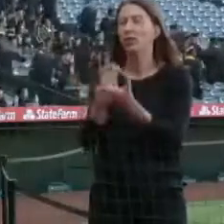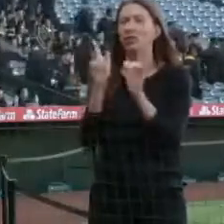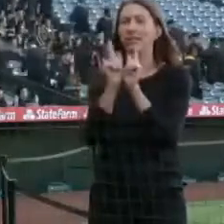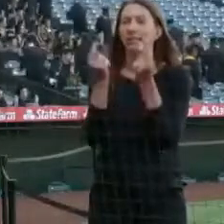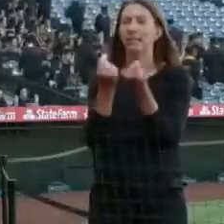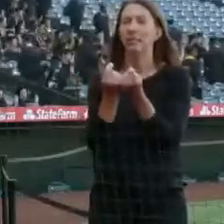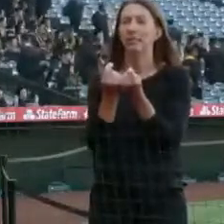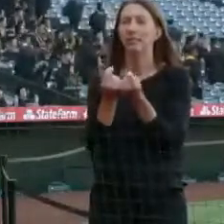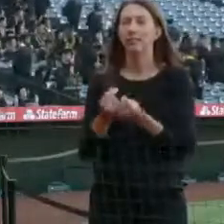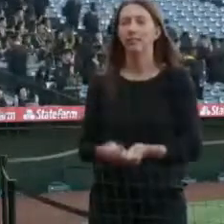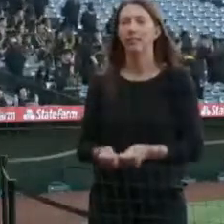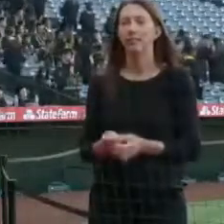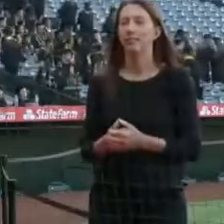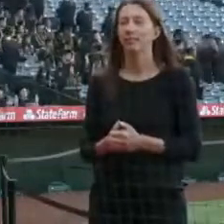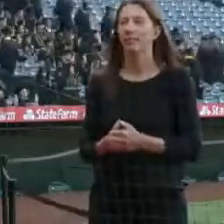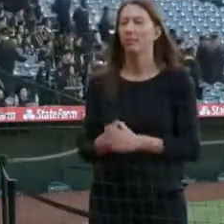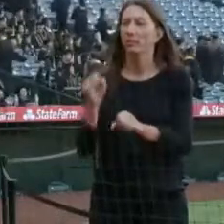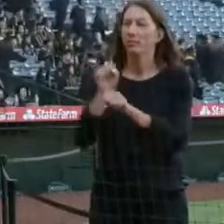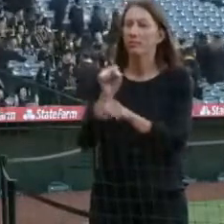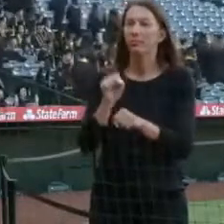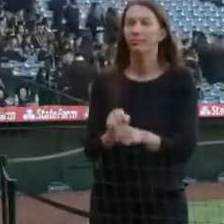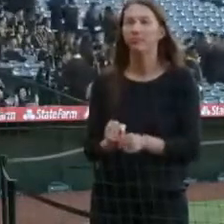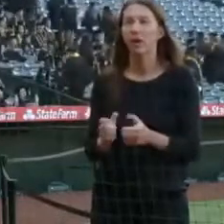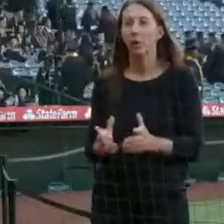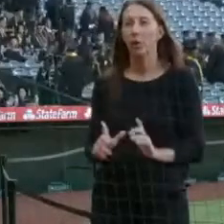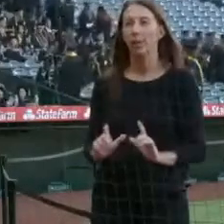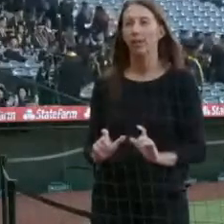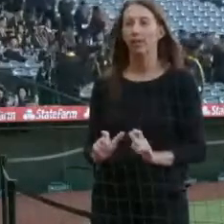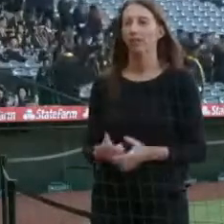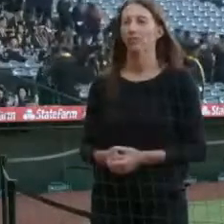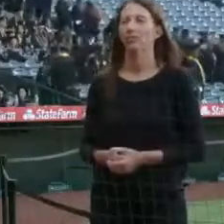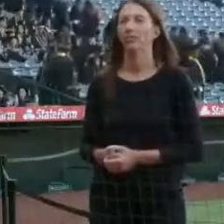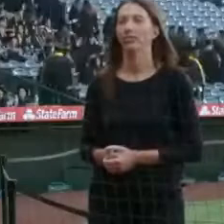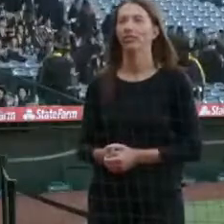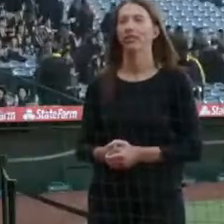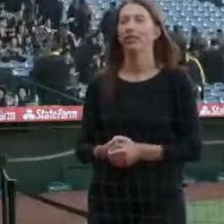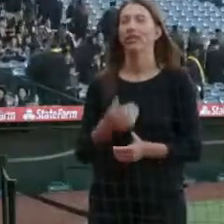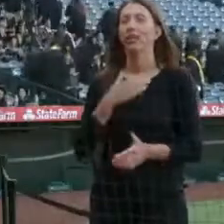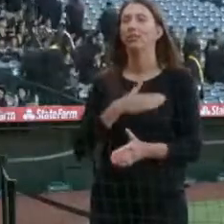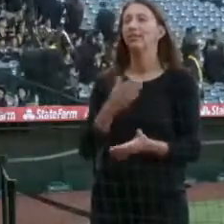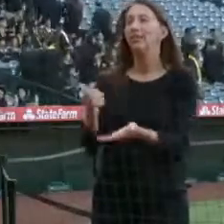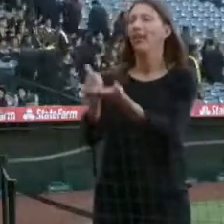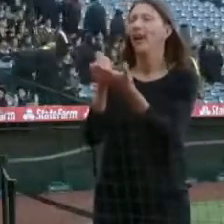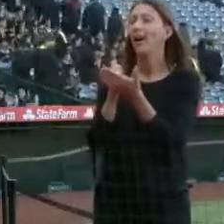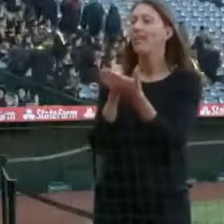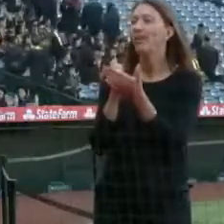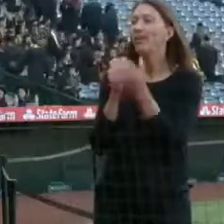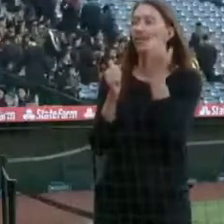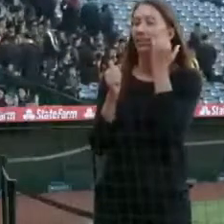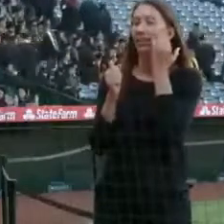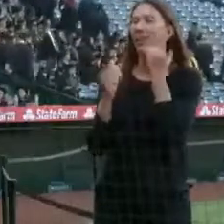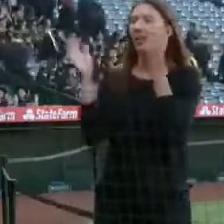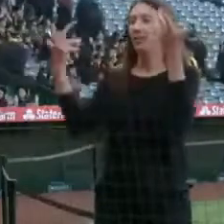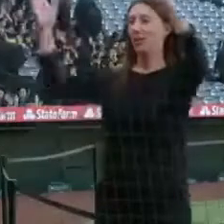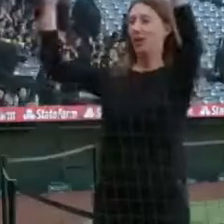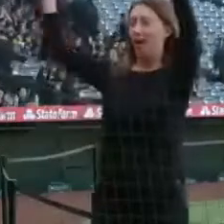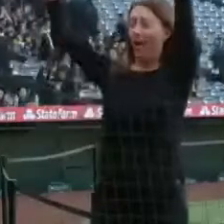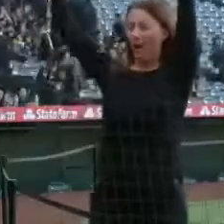worked long and hard to make this ceremony materialize. Please join me in giving all of these people a round of